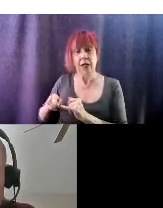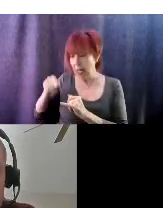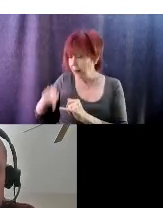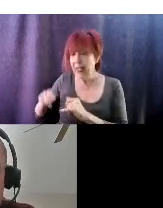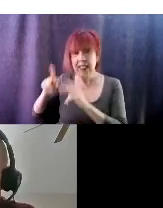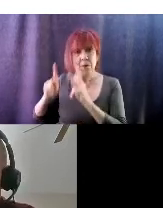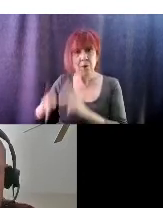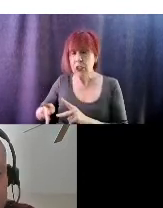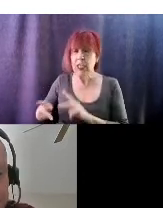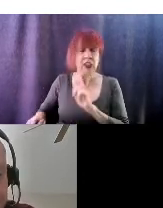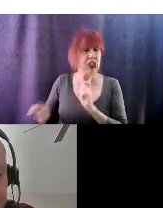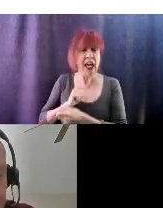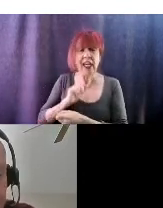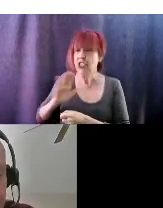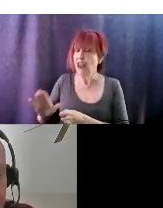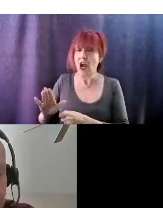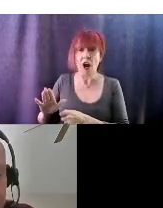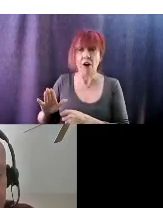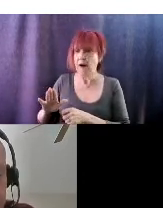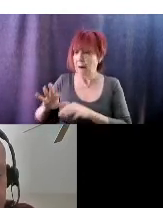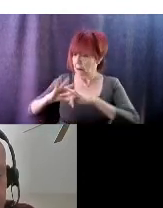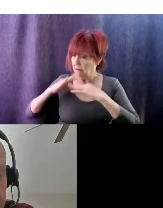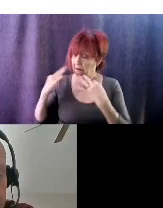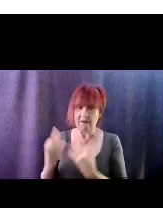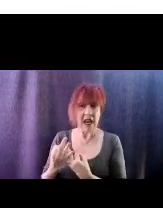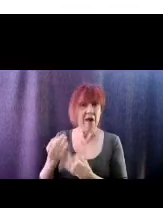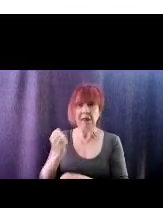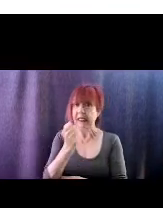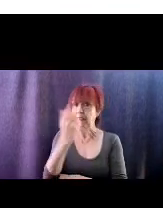their life. So. Thanks, Chris.